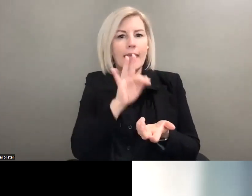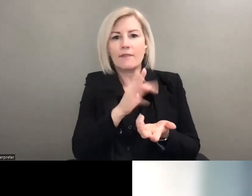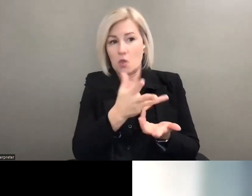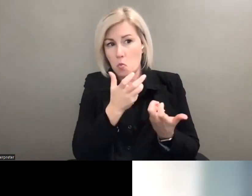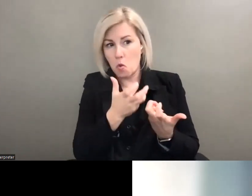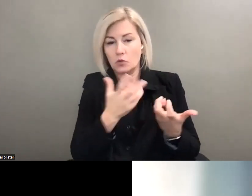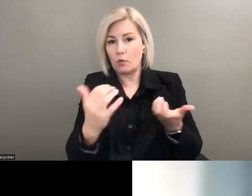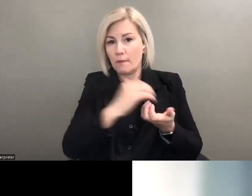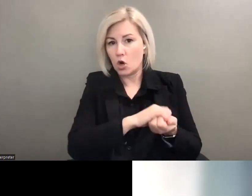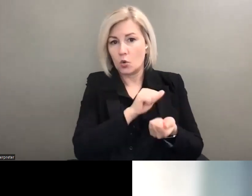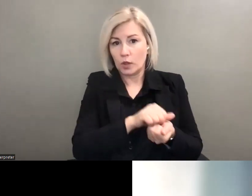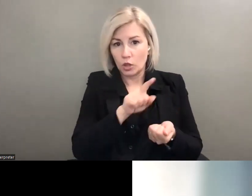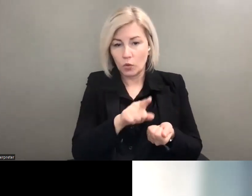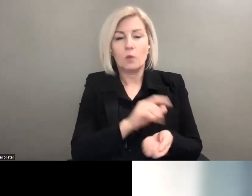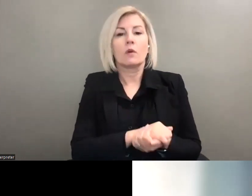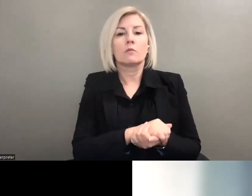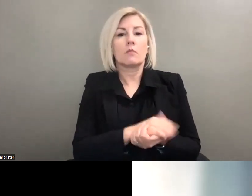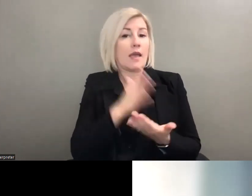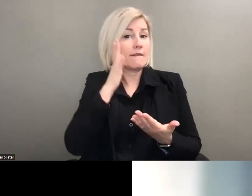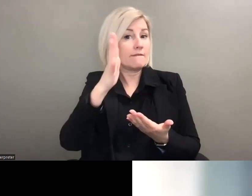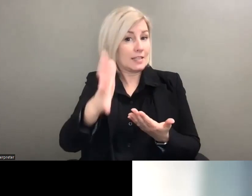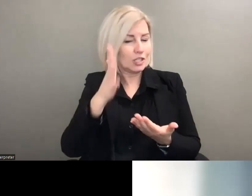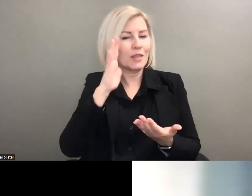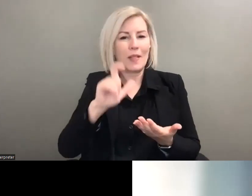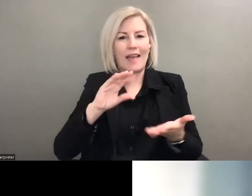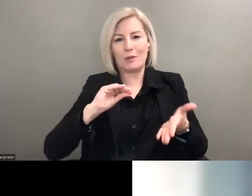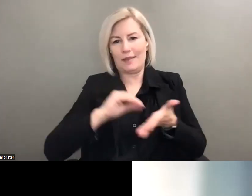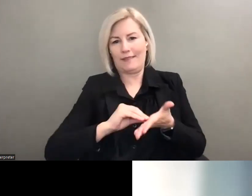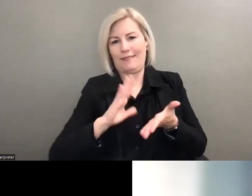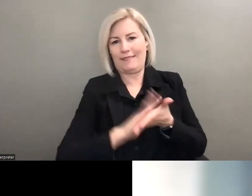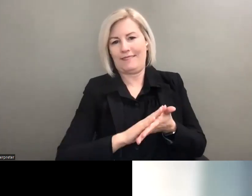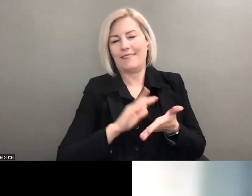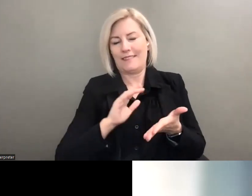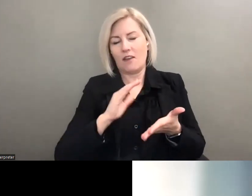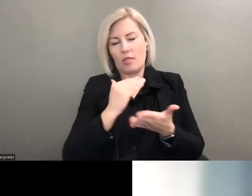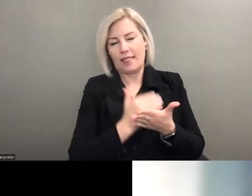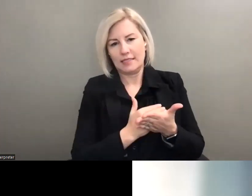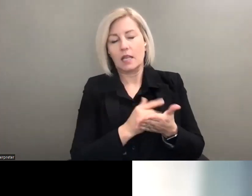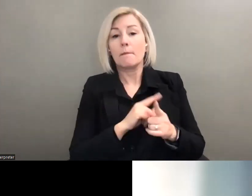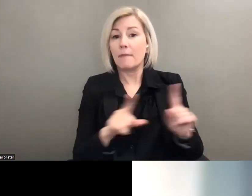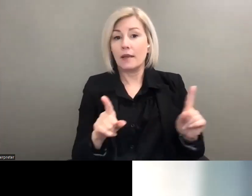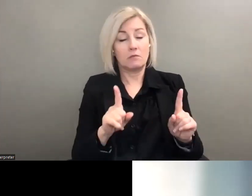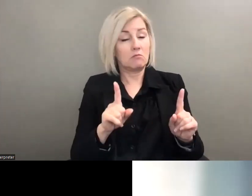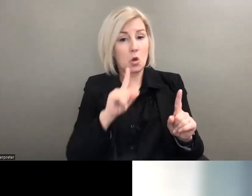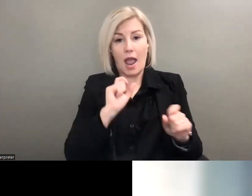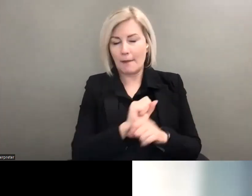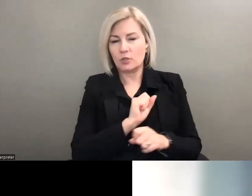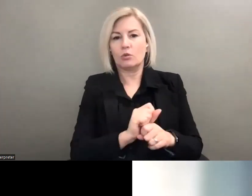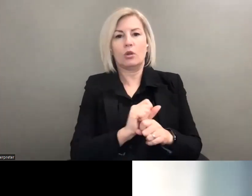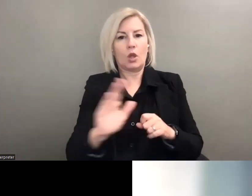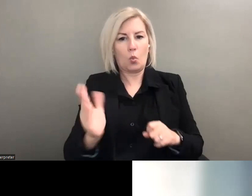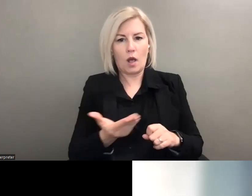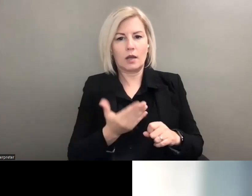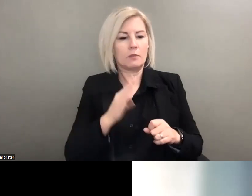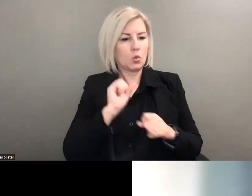to partner with you. Eventually, it will need to get onto the project and development listing, but you're absolutely welcome to work within your